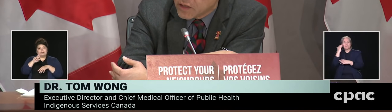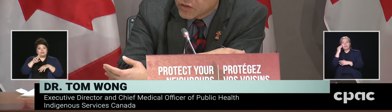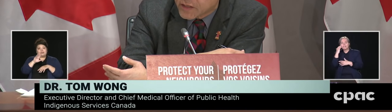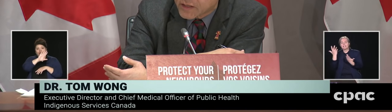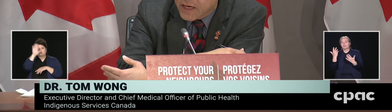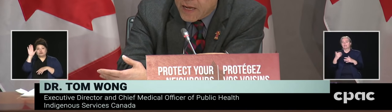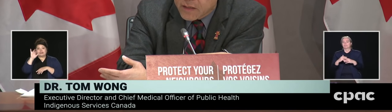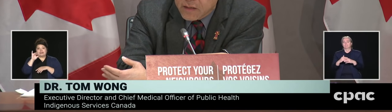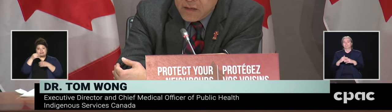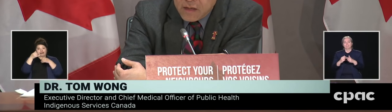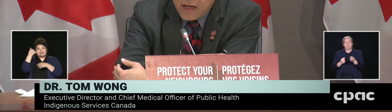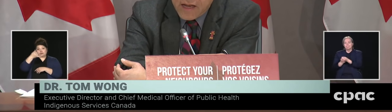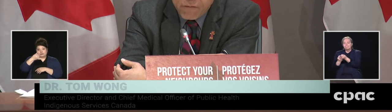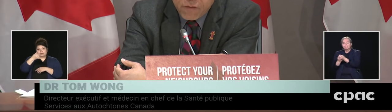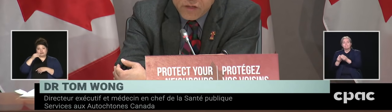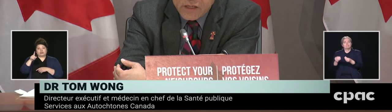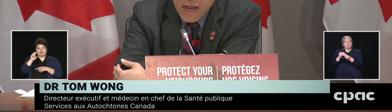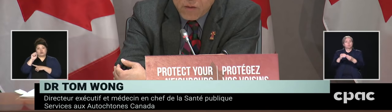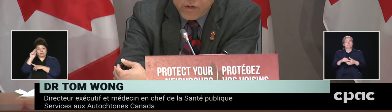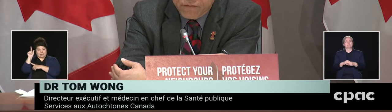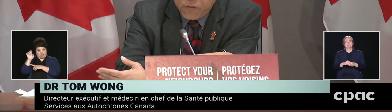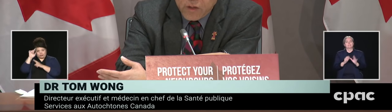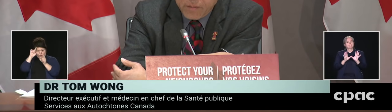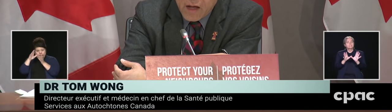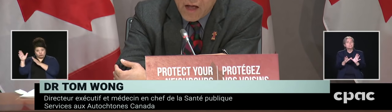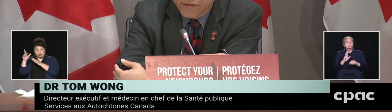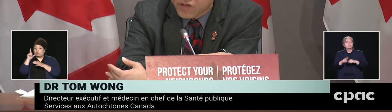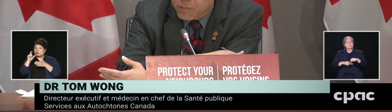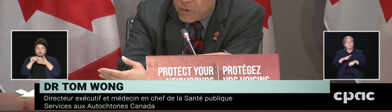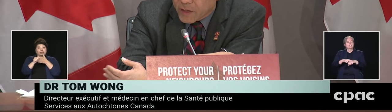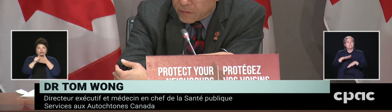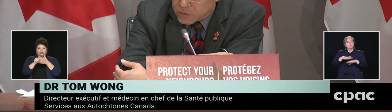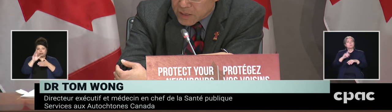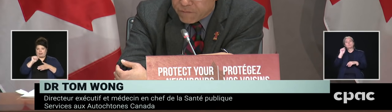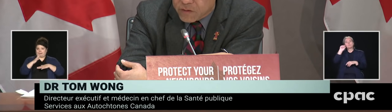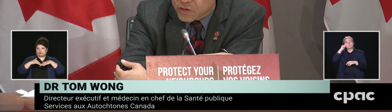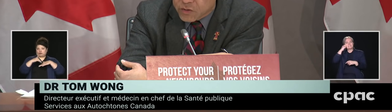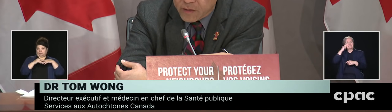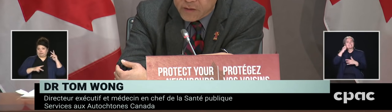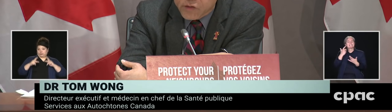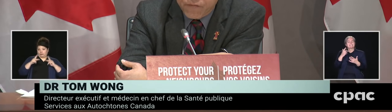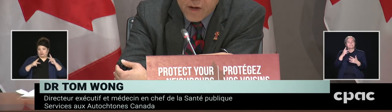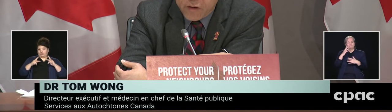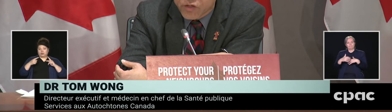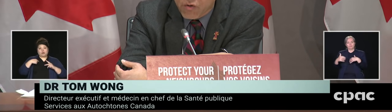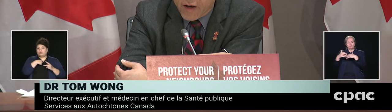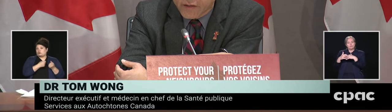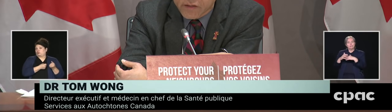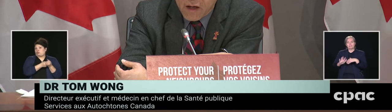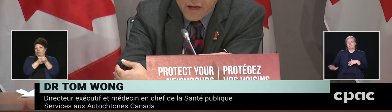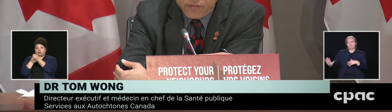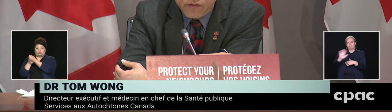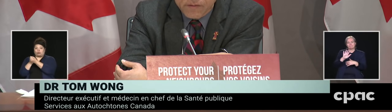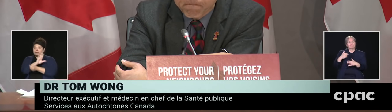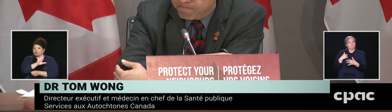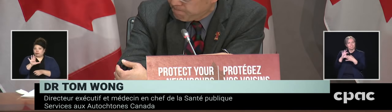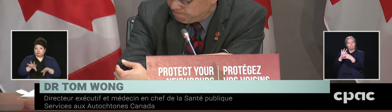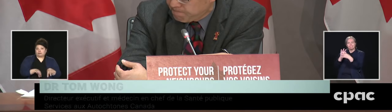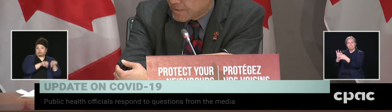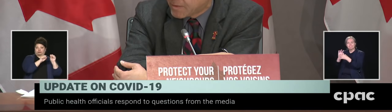are Indigenous-led efforts, and we are fully behind supporting those efforts during these very trying